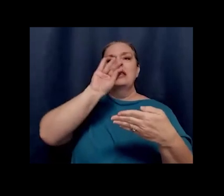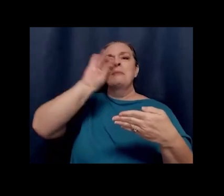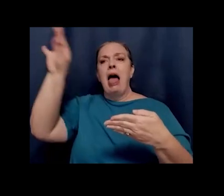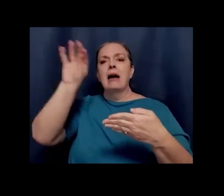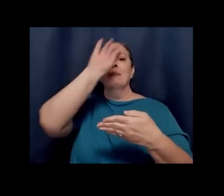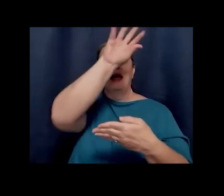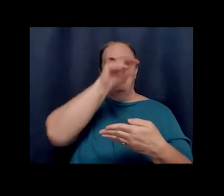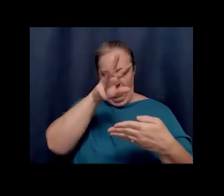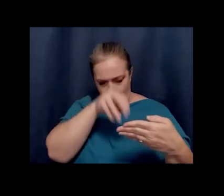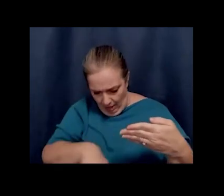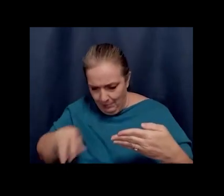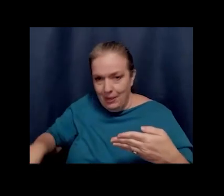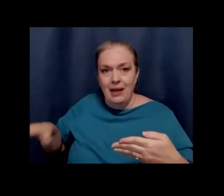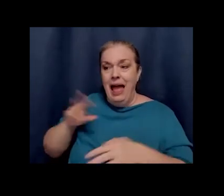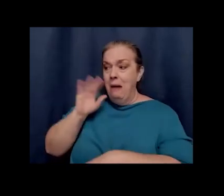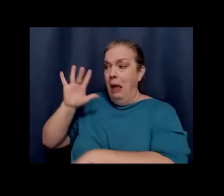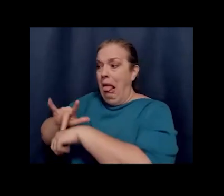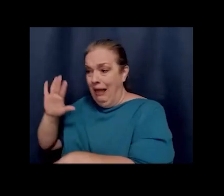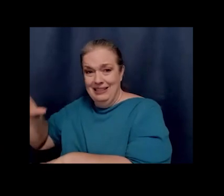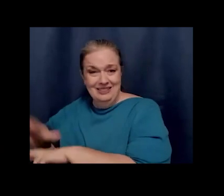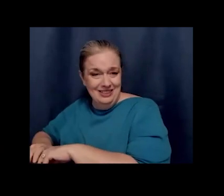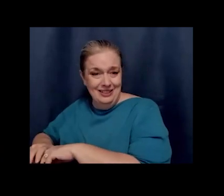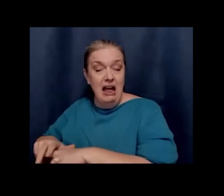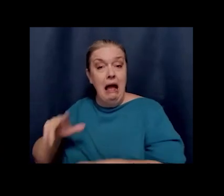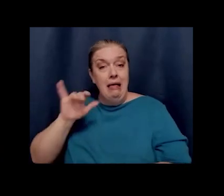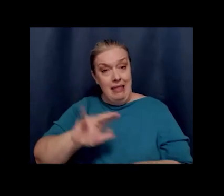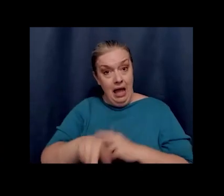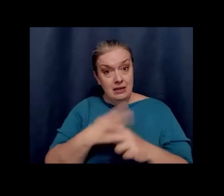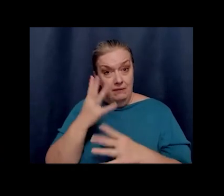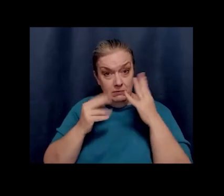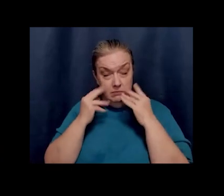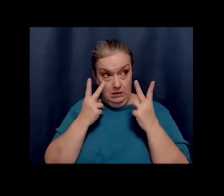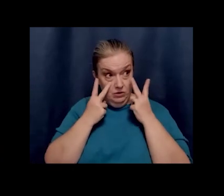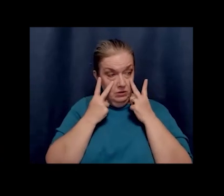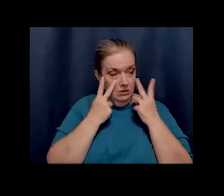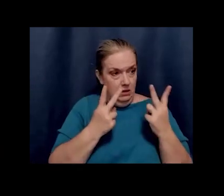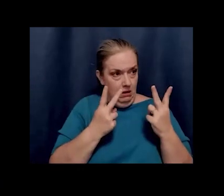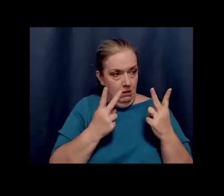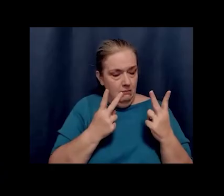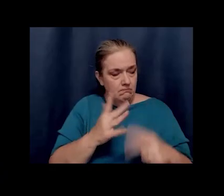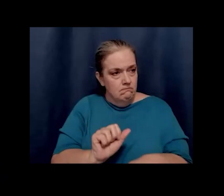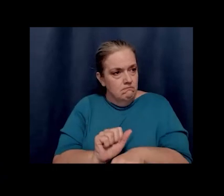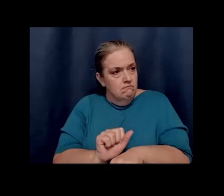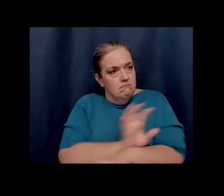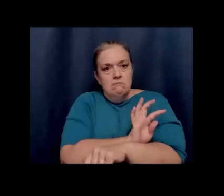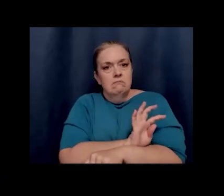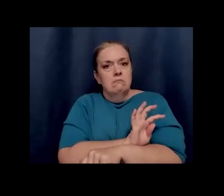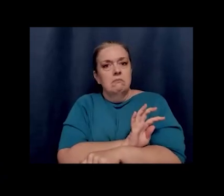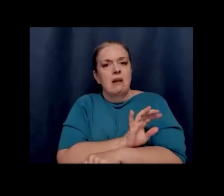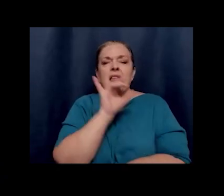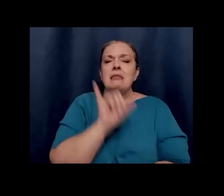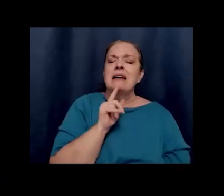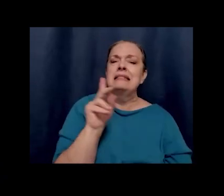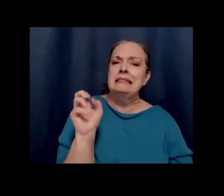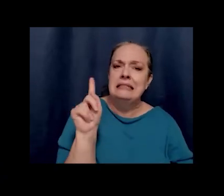This experience, as I know firsthand, is transformative. That is a detail, not a painting,